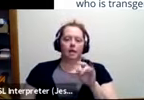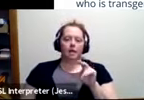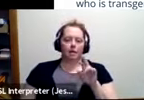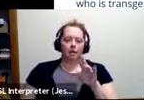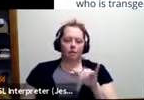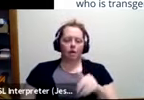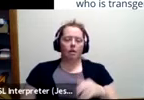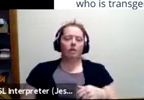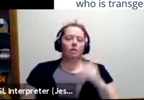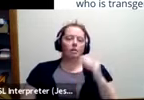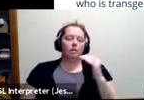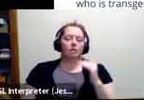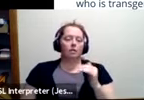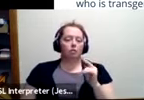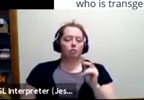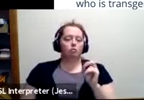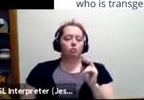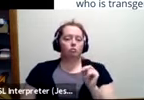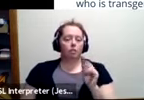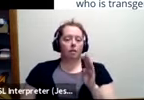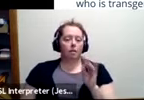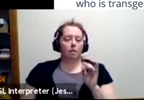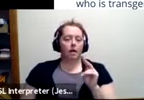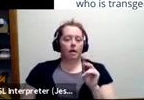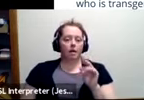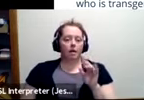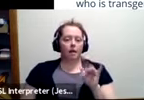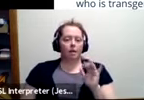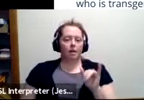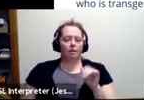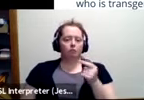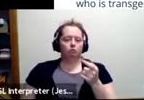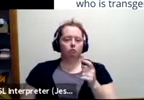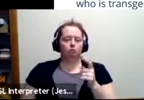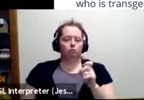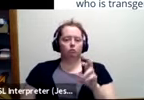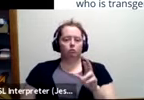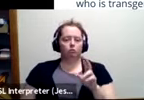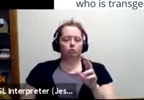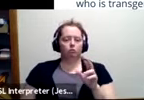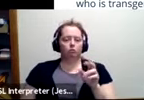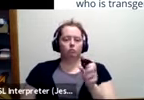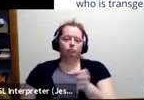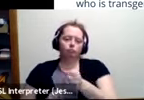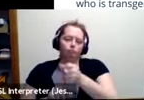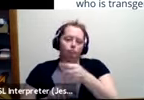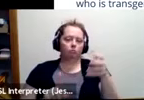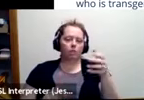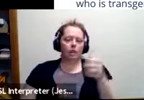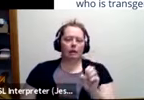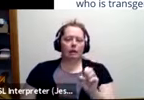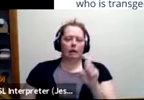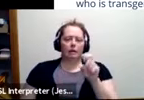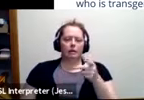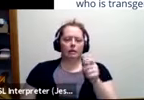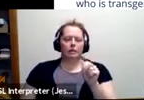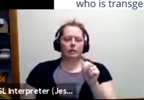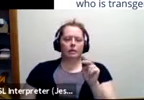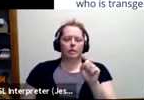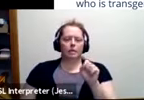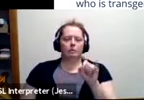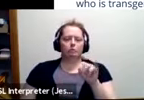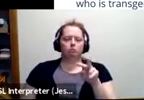Non-binary, gender, this is a gender expansive gender identities. One's gender does not dictate their sexual